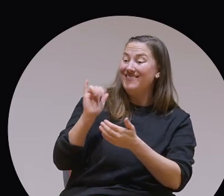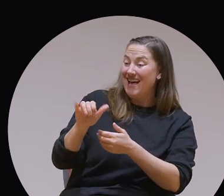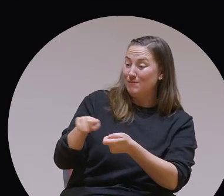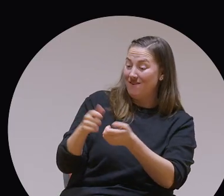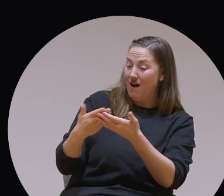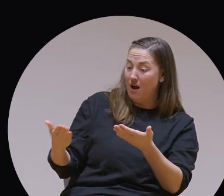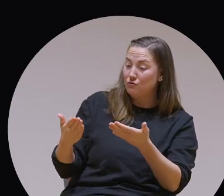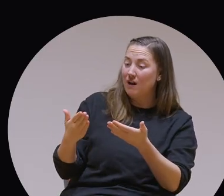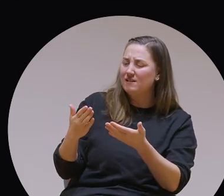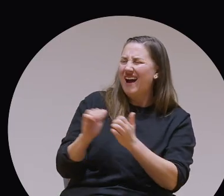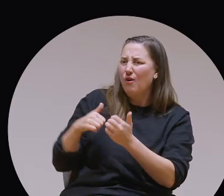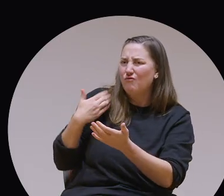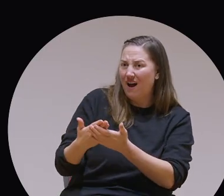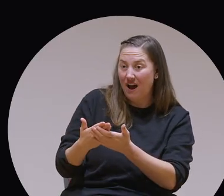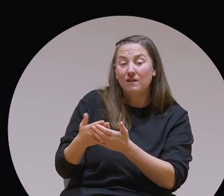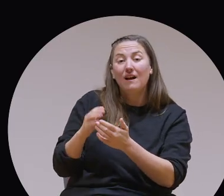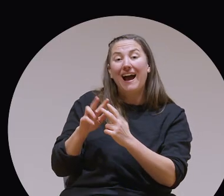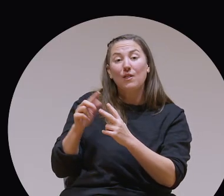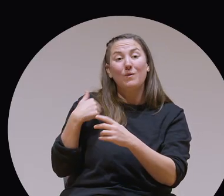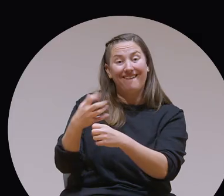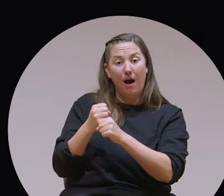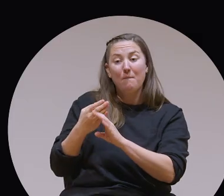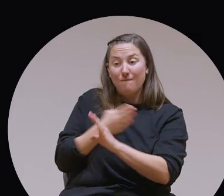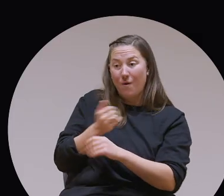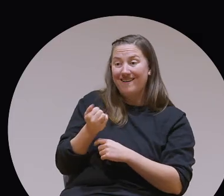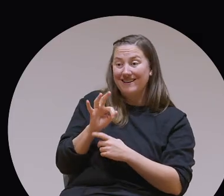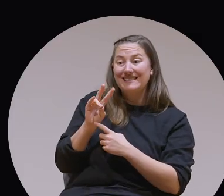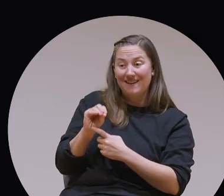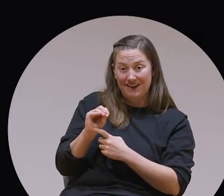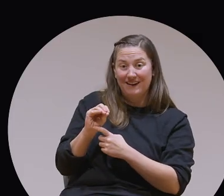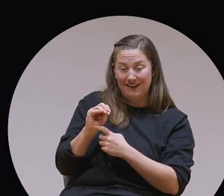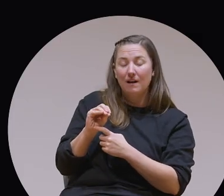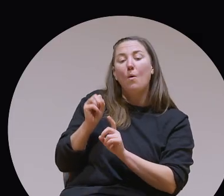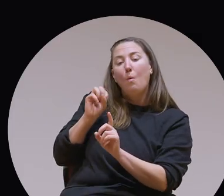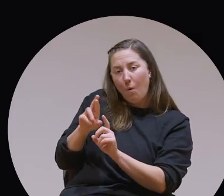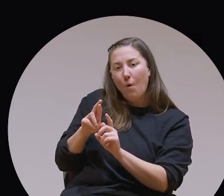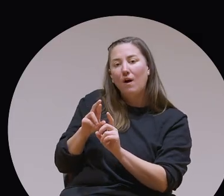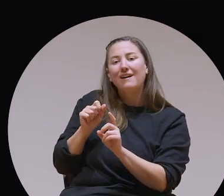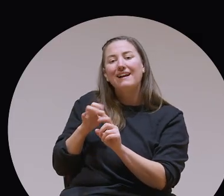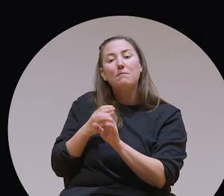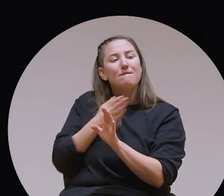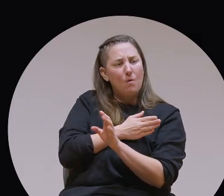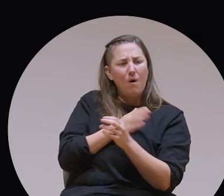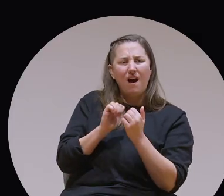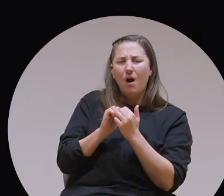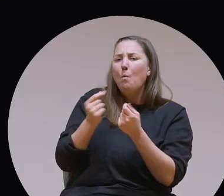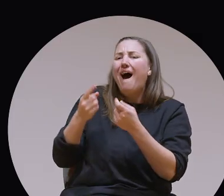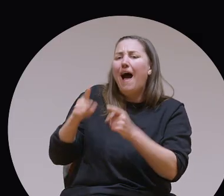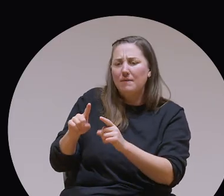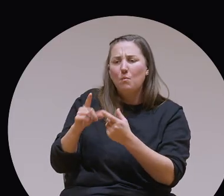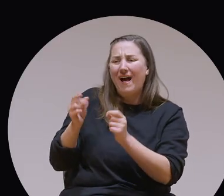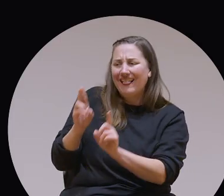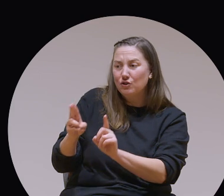either before the 1970 convention, the UNESCO convention, or if it's earlier, before the export law from the country